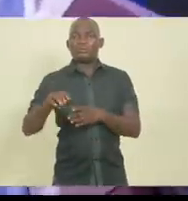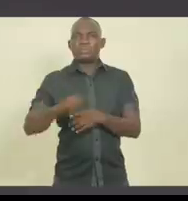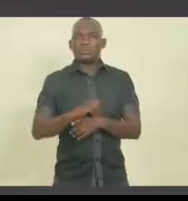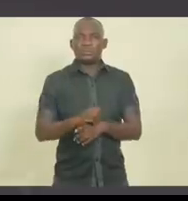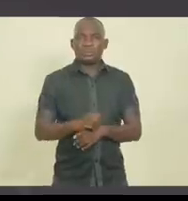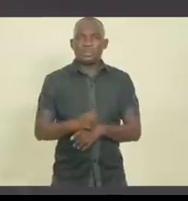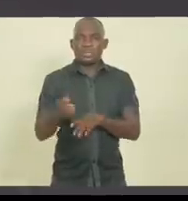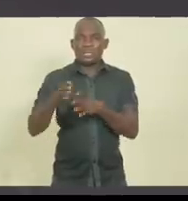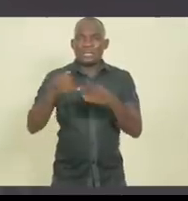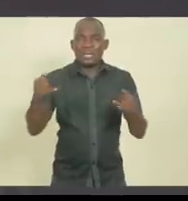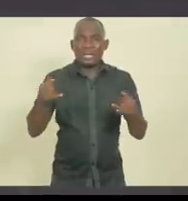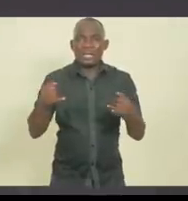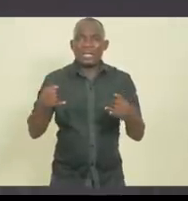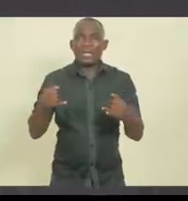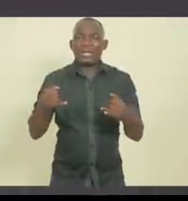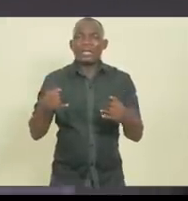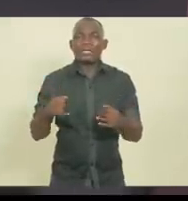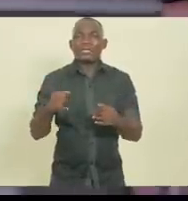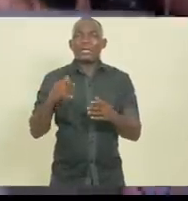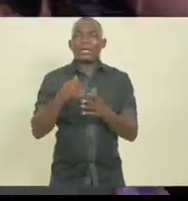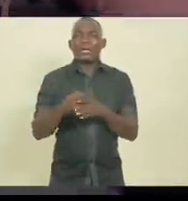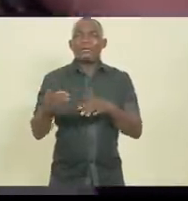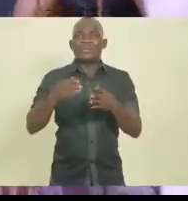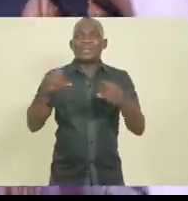There's a deadline to meet.